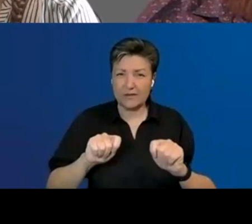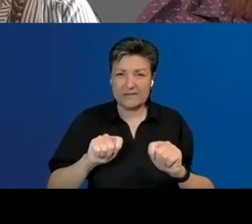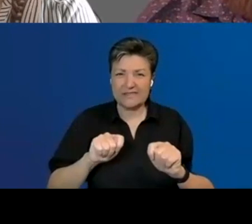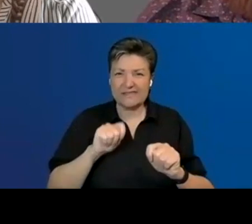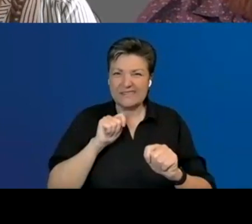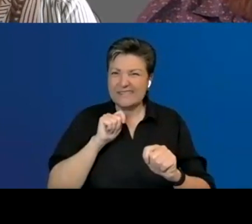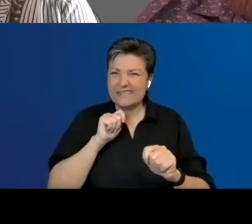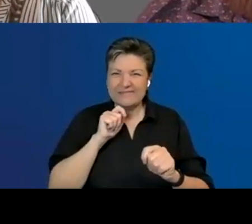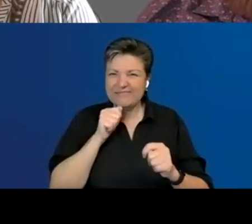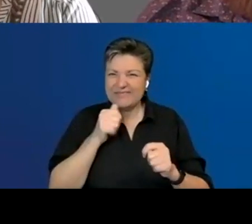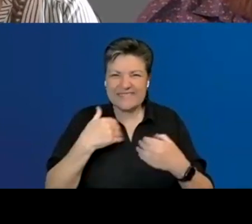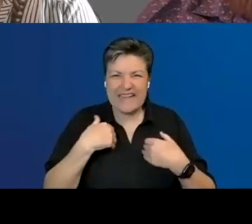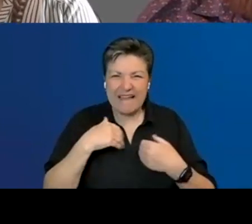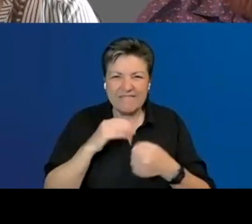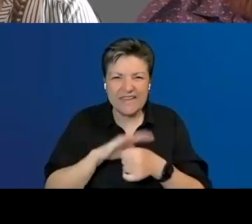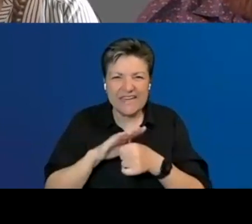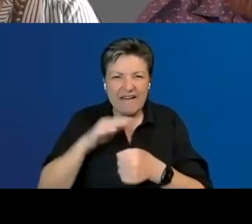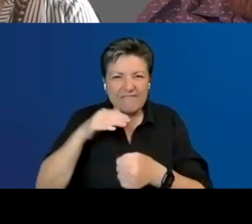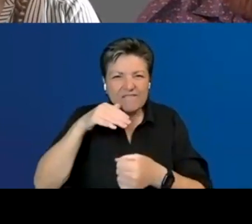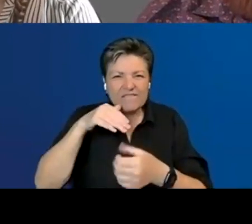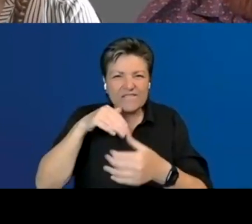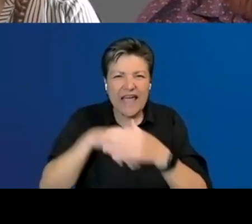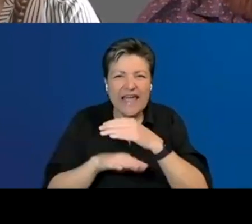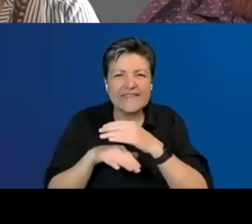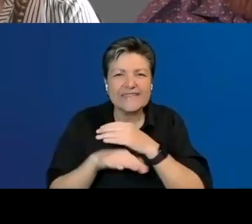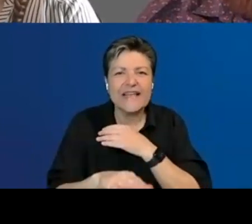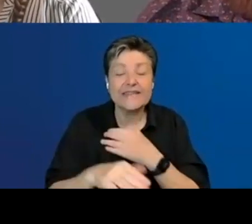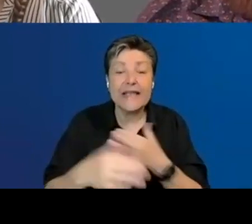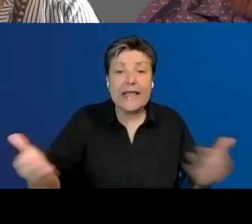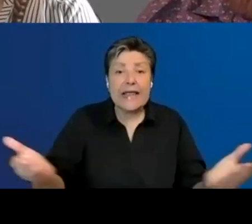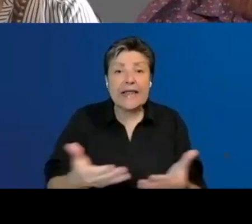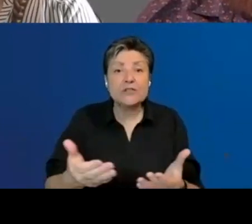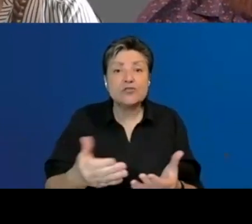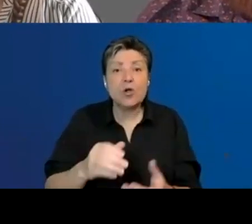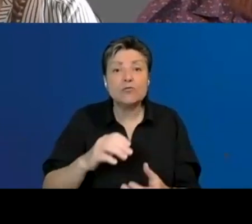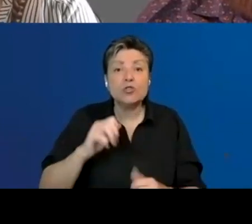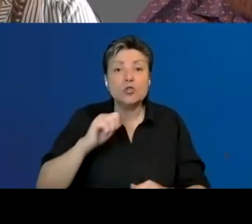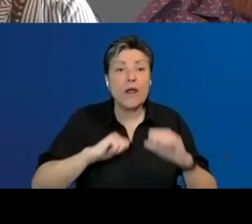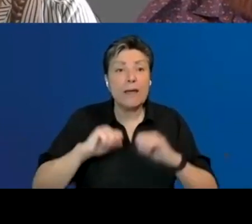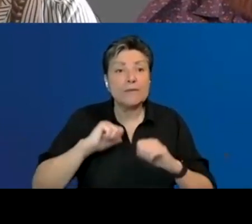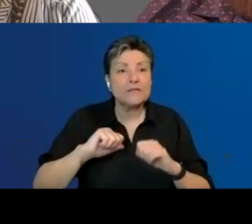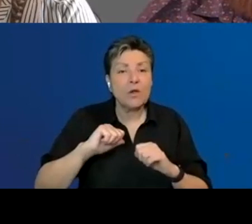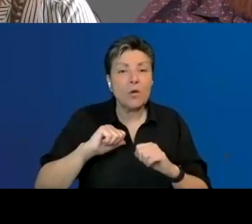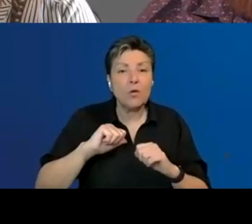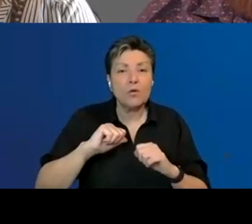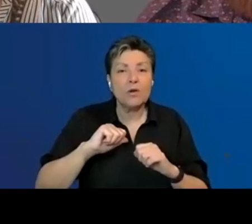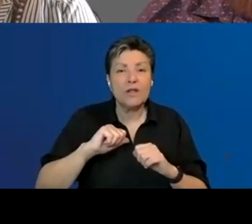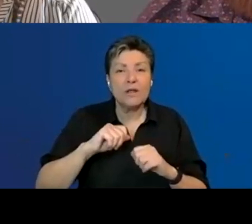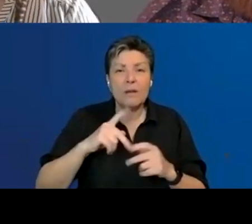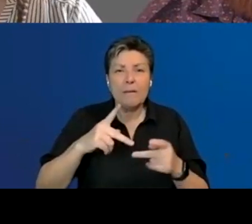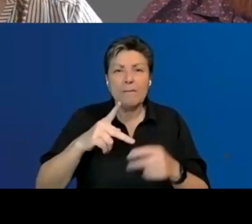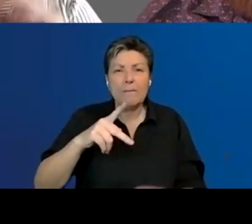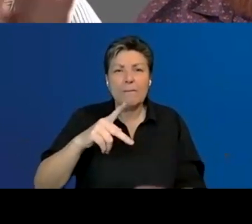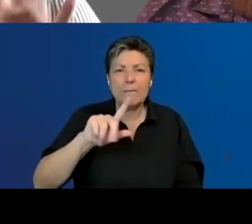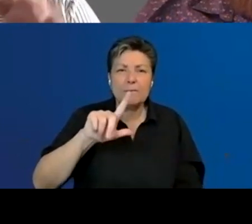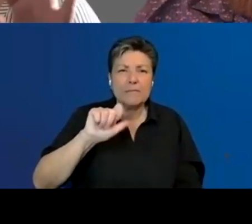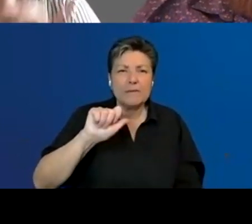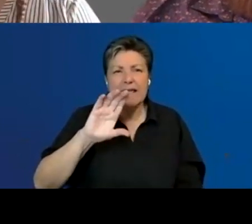There were things like the intro to the episode plays. And so it was very easy for me to go in